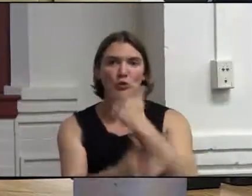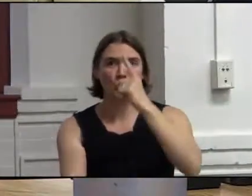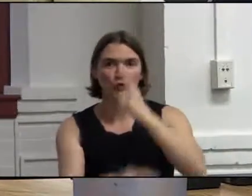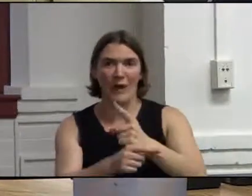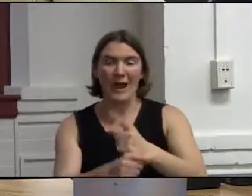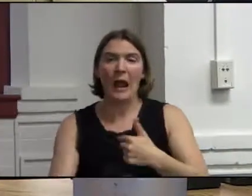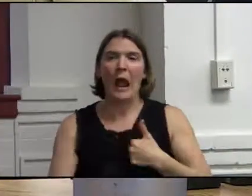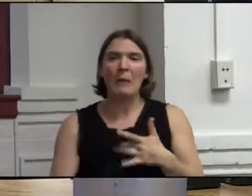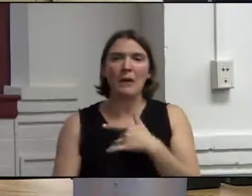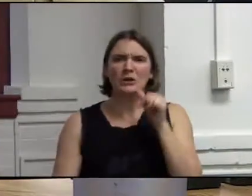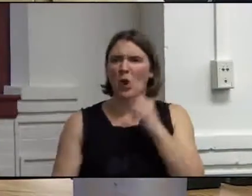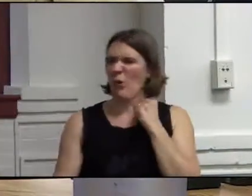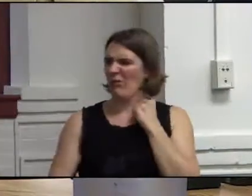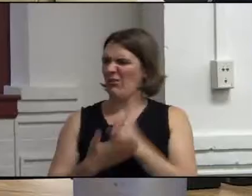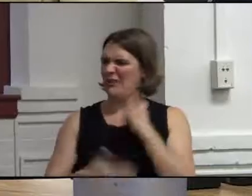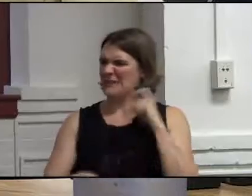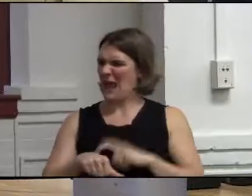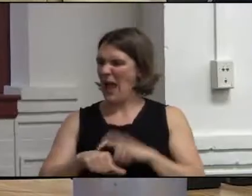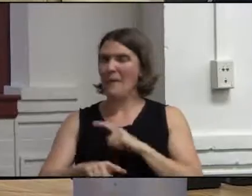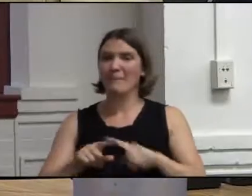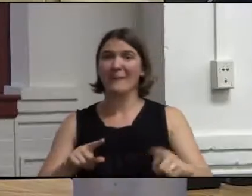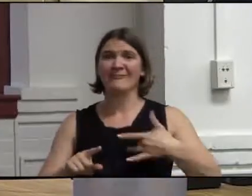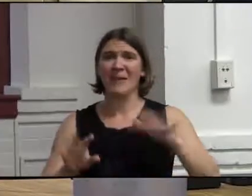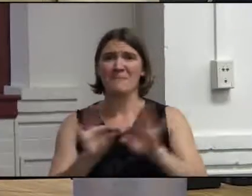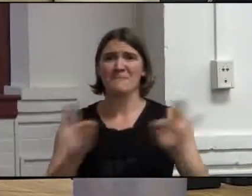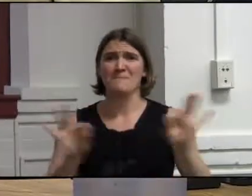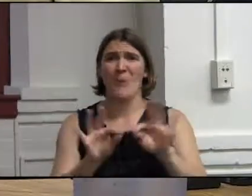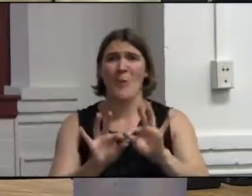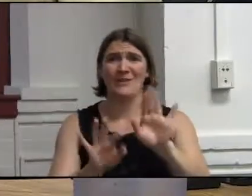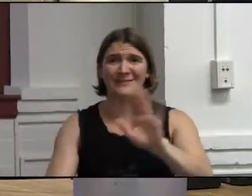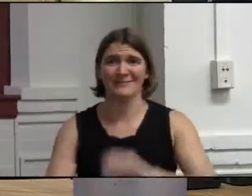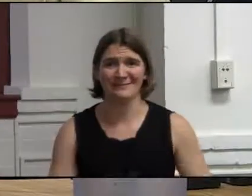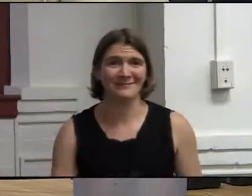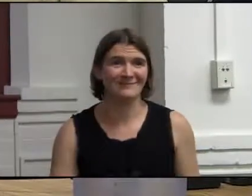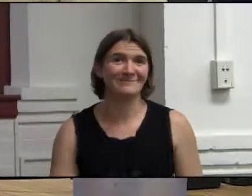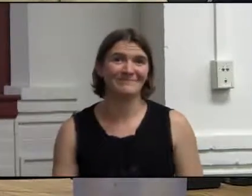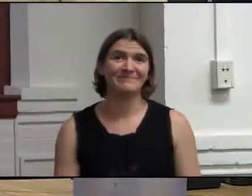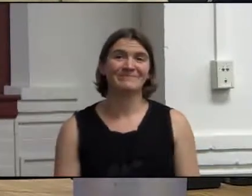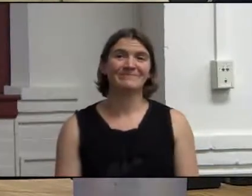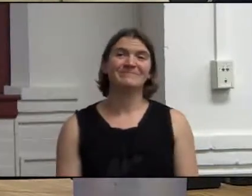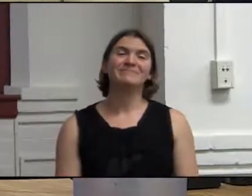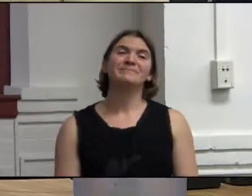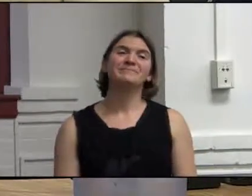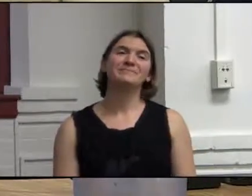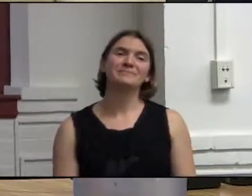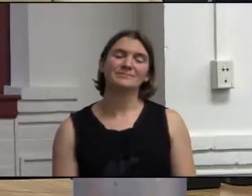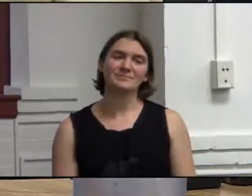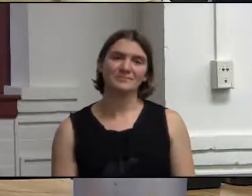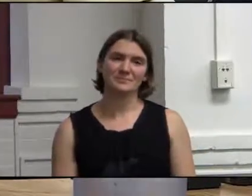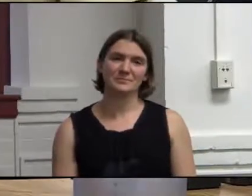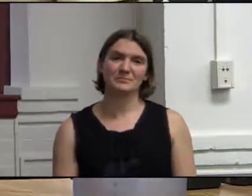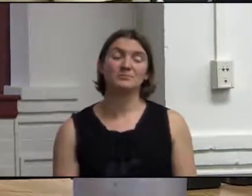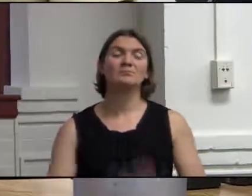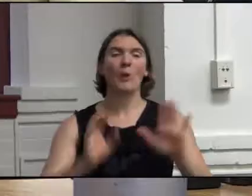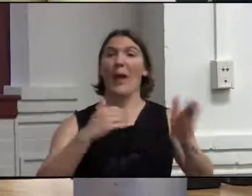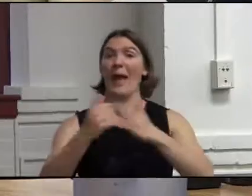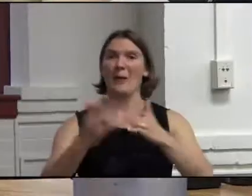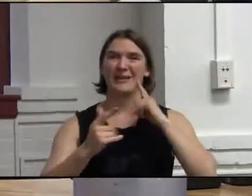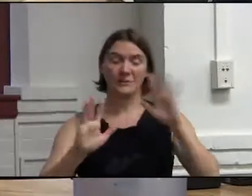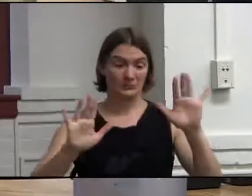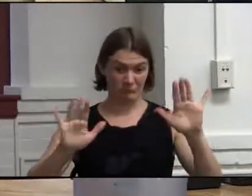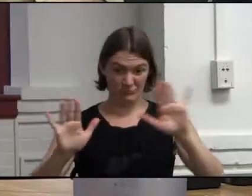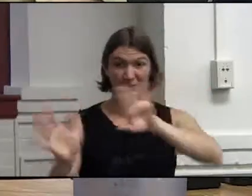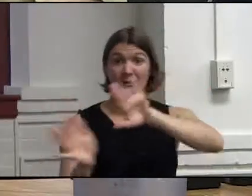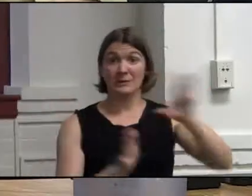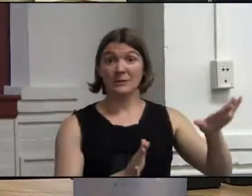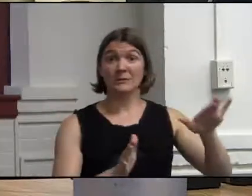don't normally date and timestamp our communications, but today we needed to do that to be clear. So having said that,